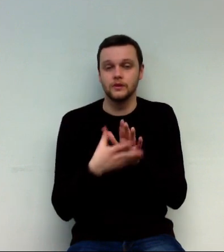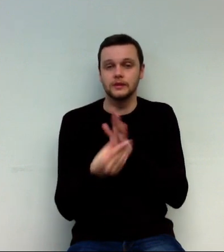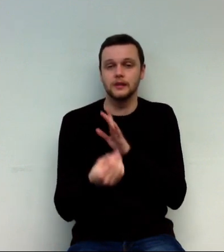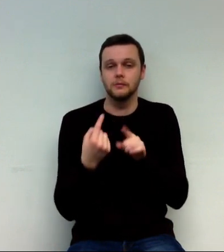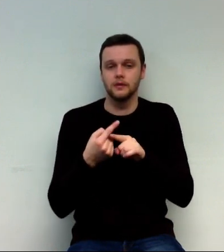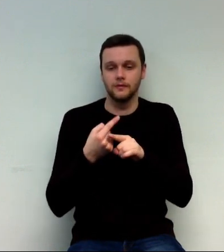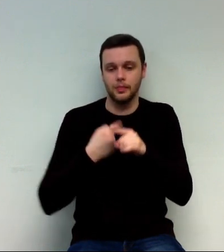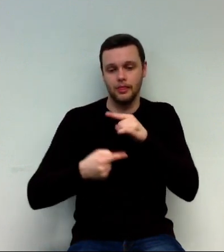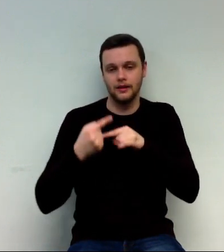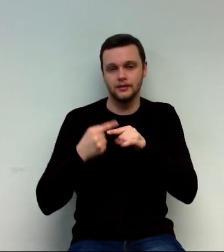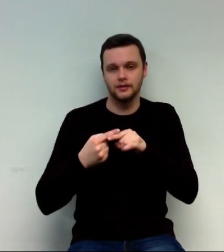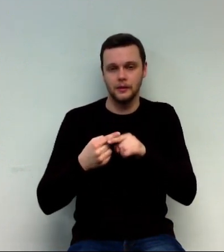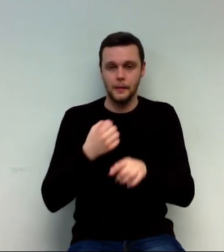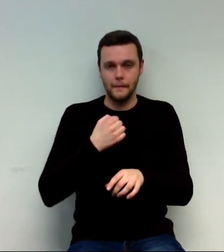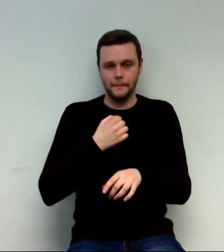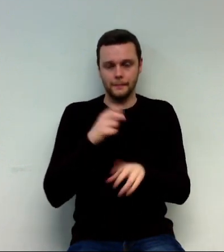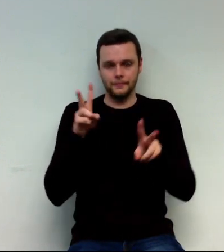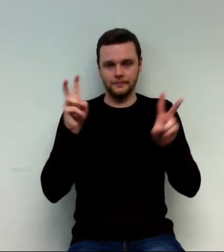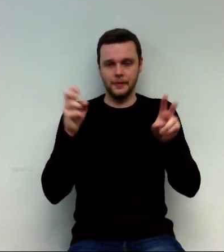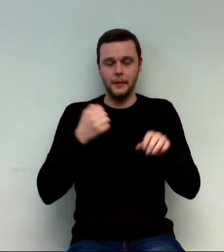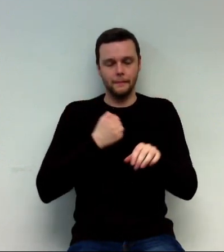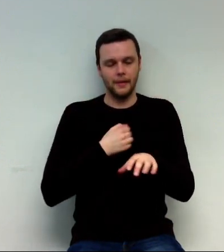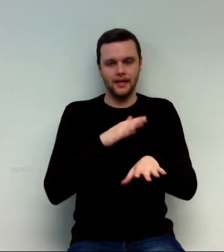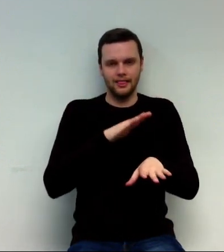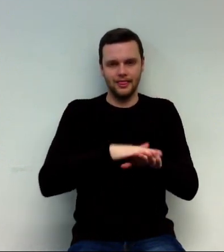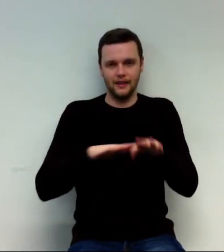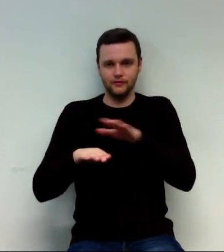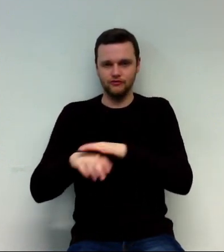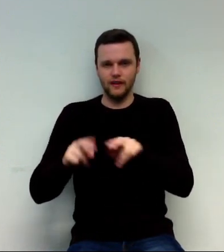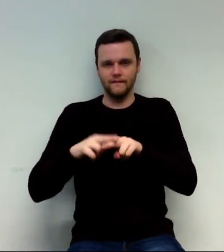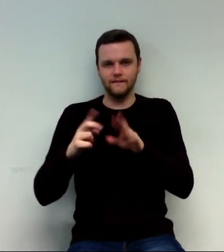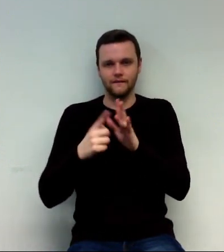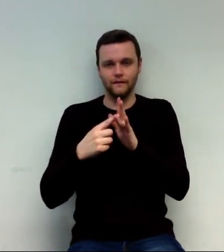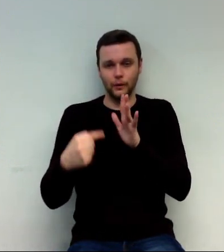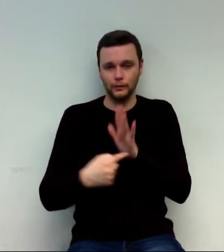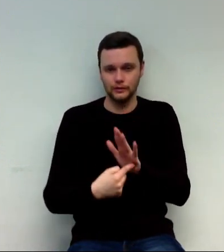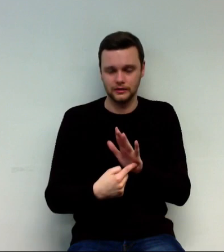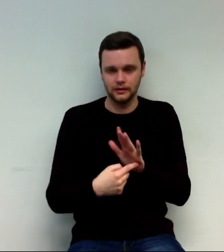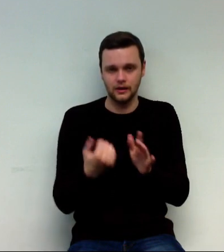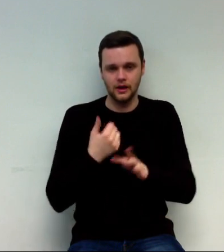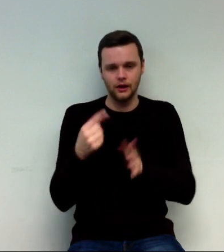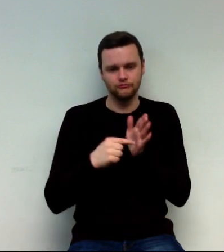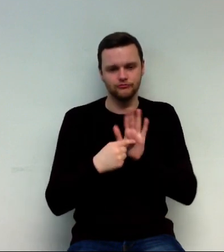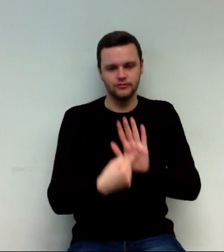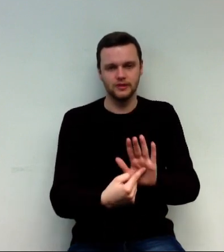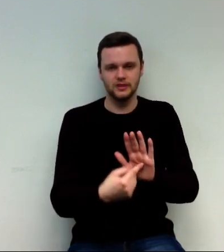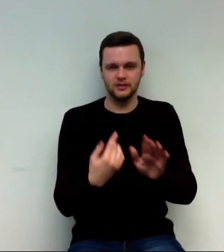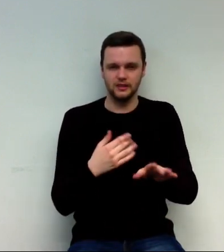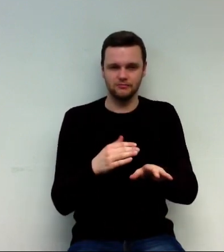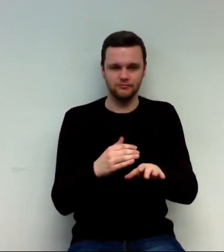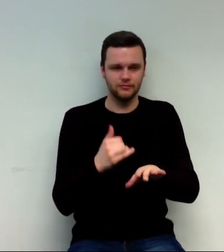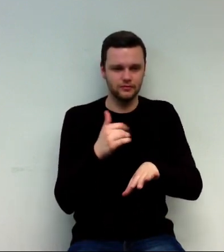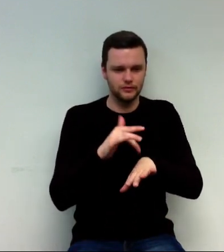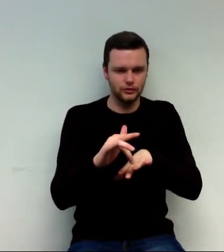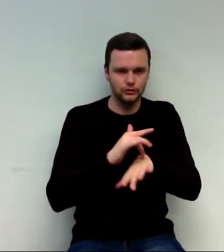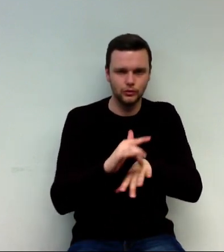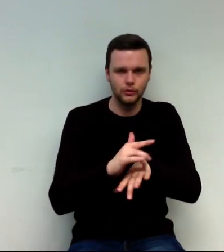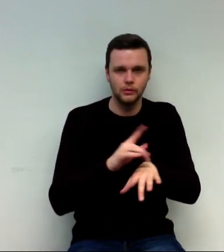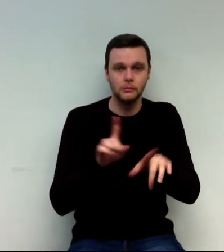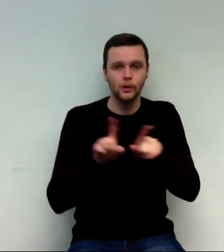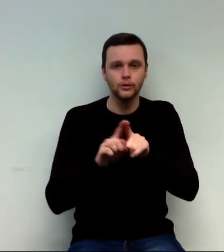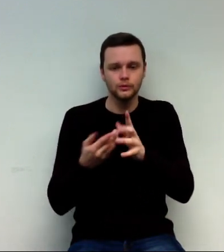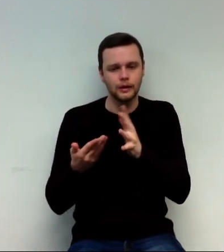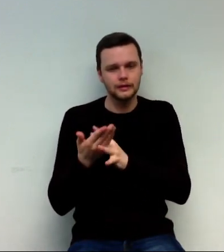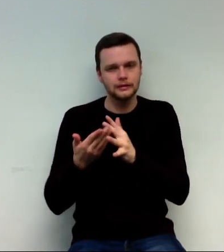My Left, Right Foot, of how an accessible show that marketed itself as a standard show and an accessible show, the word of